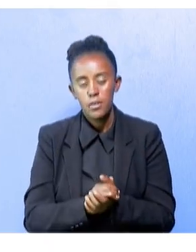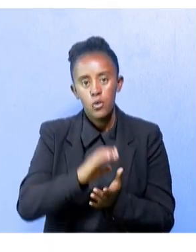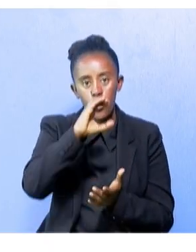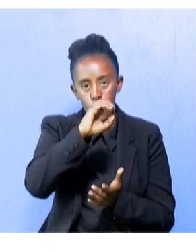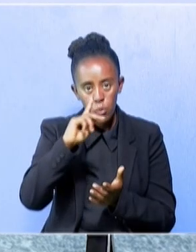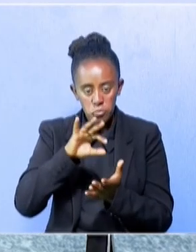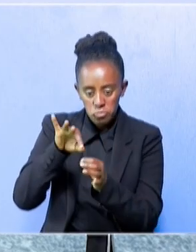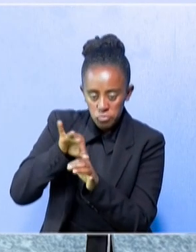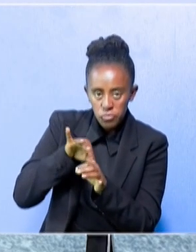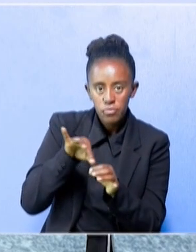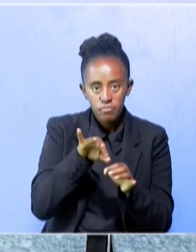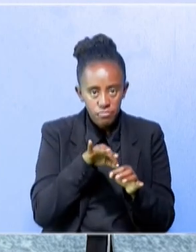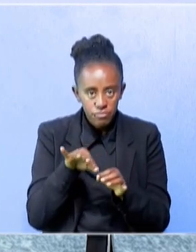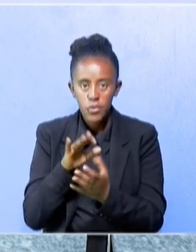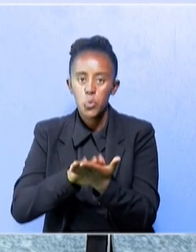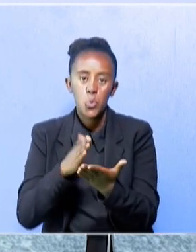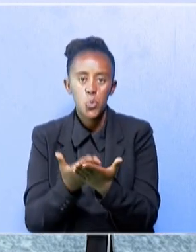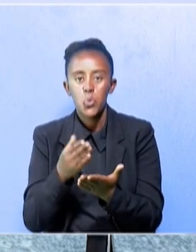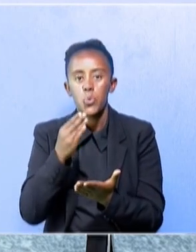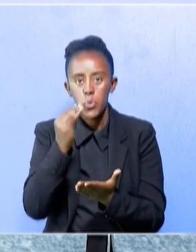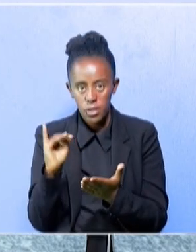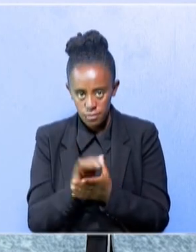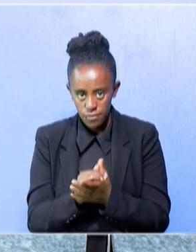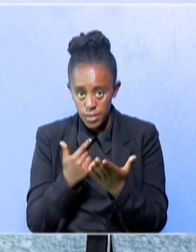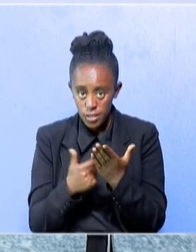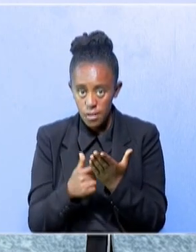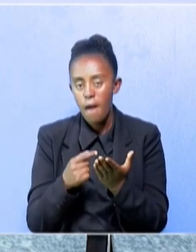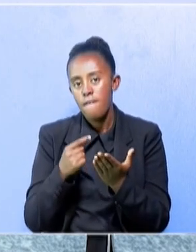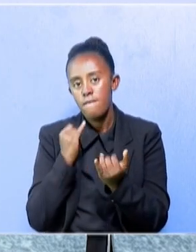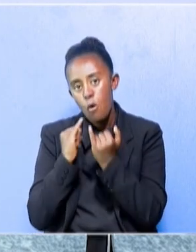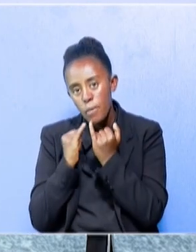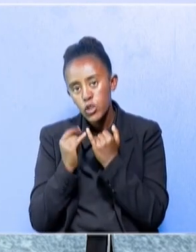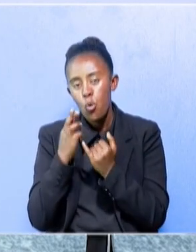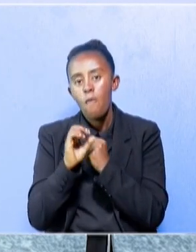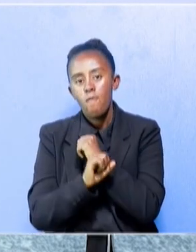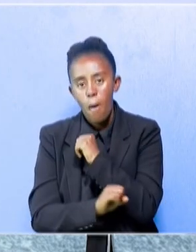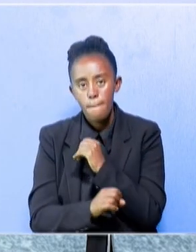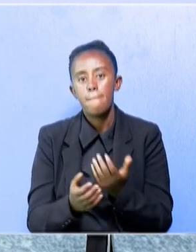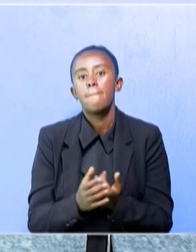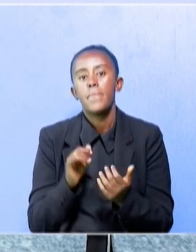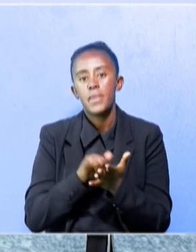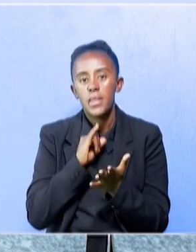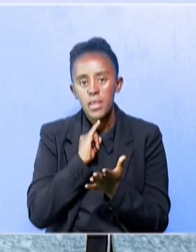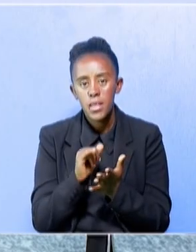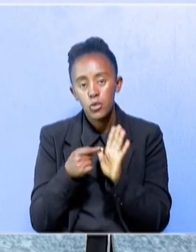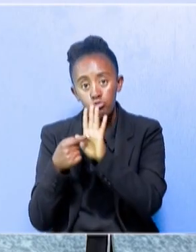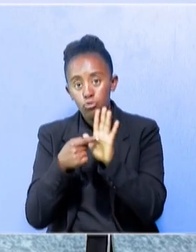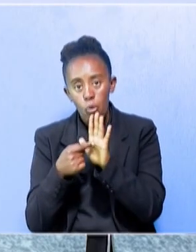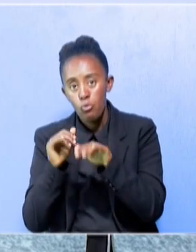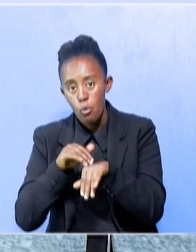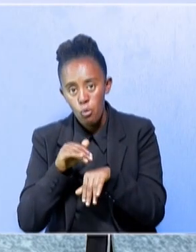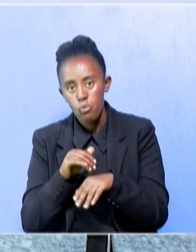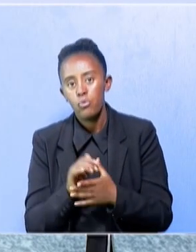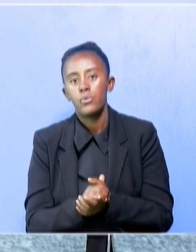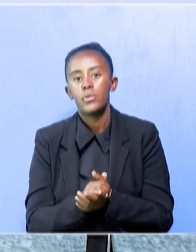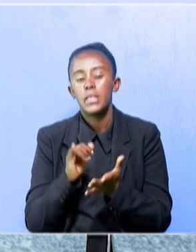Cooking. Let's go. These are the formation or the form that is shown on the